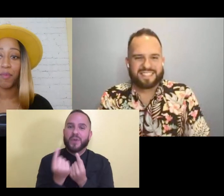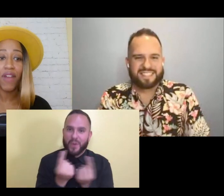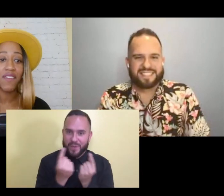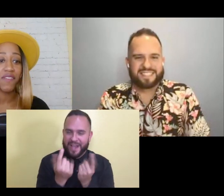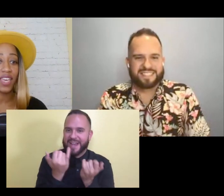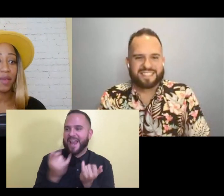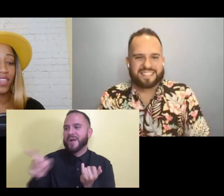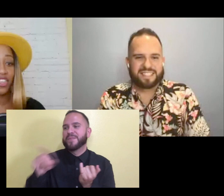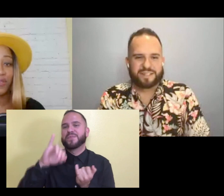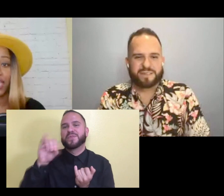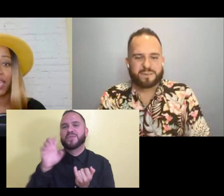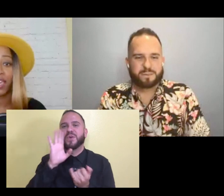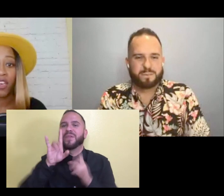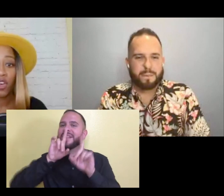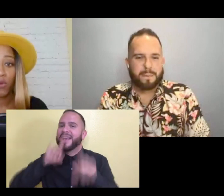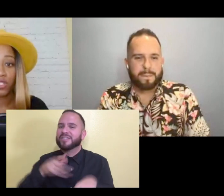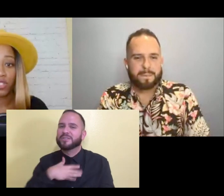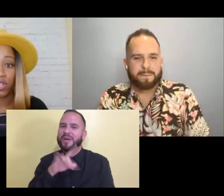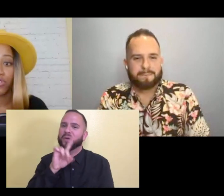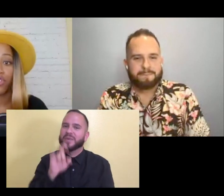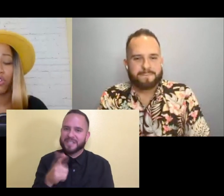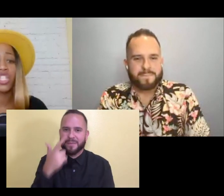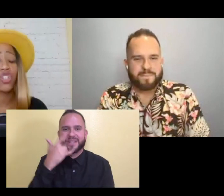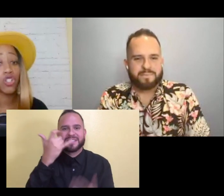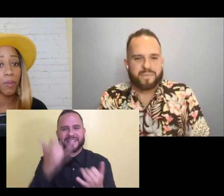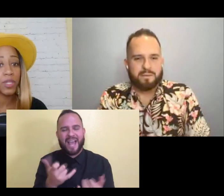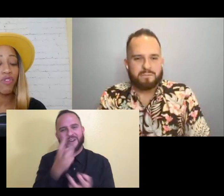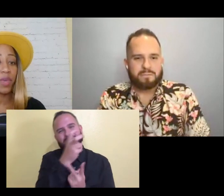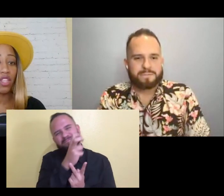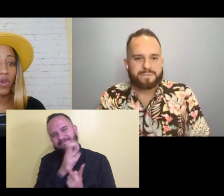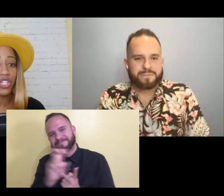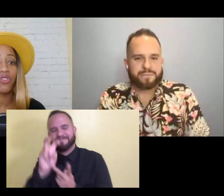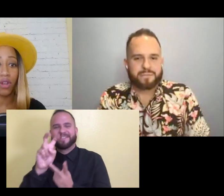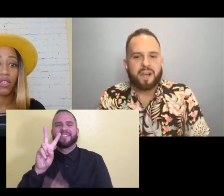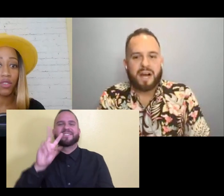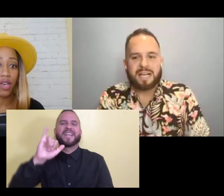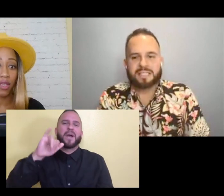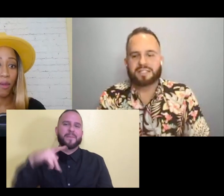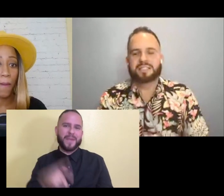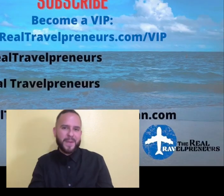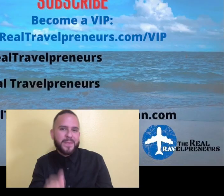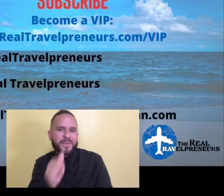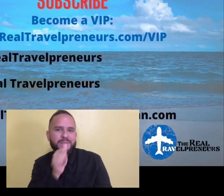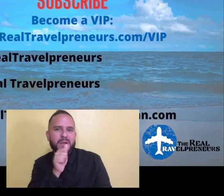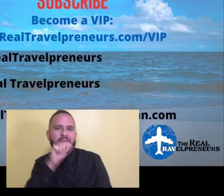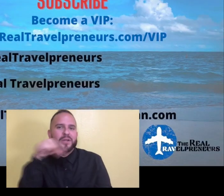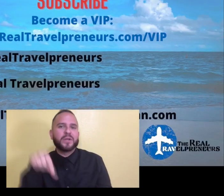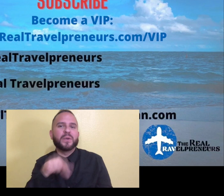private VIP Q&A with Joe. So, Joe, do you need me to repeat the question, or No, I got you.